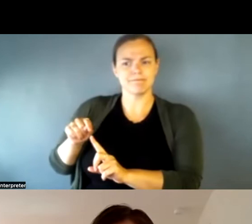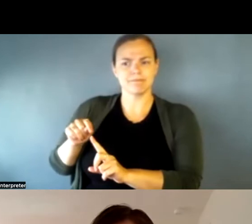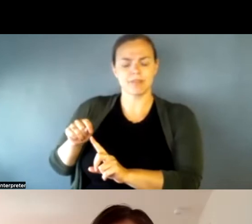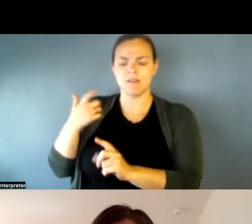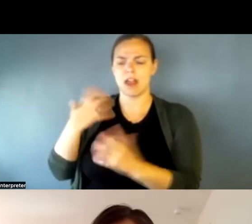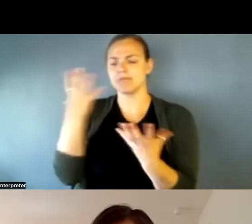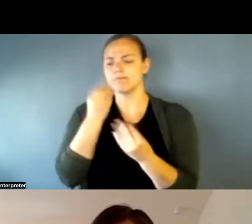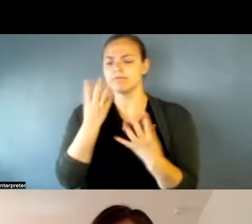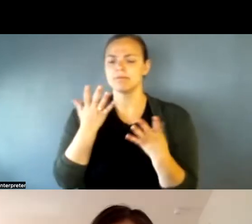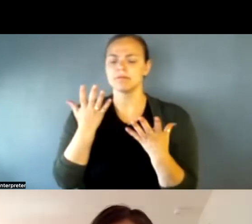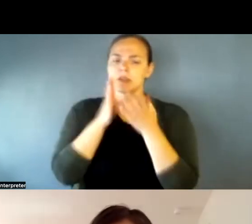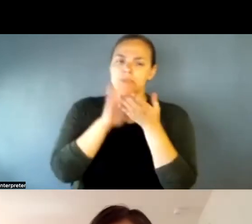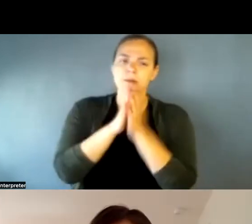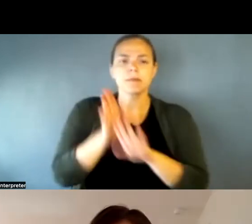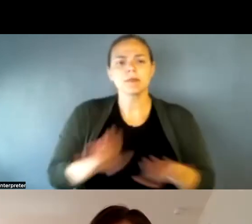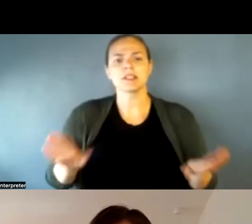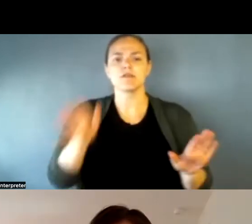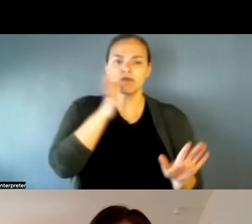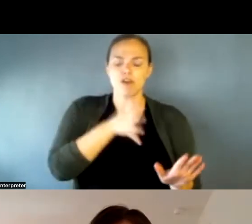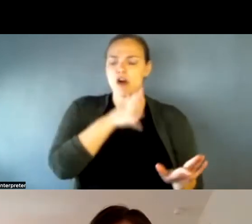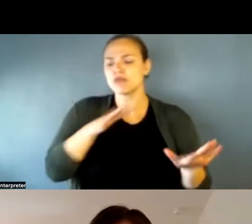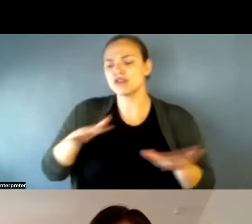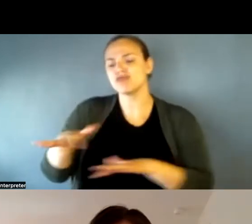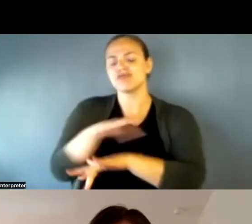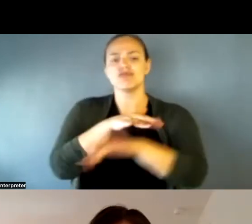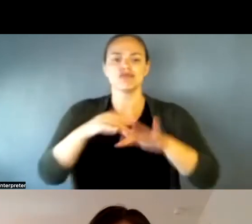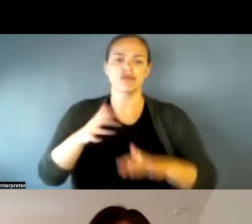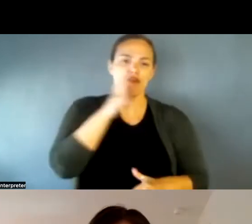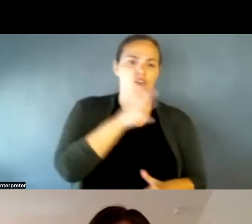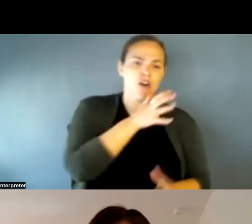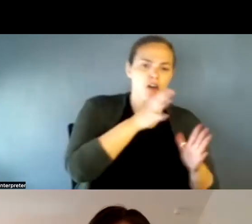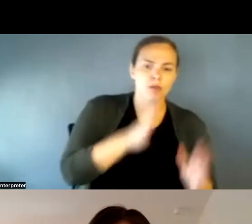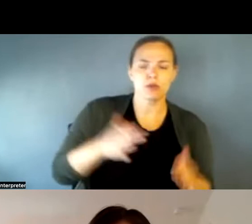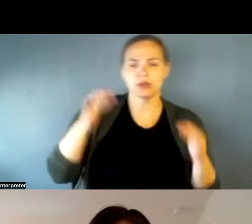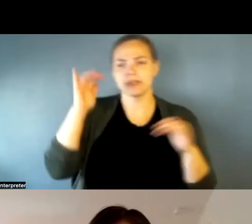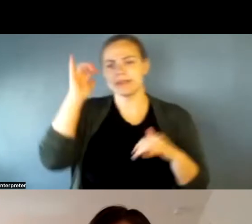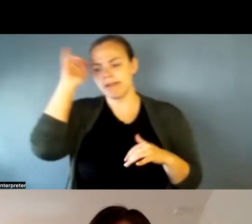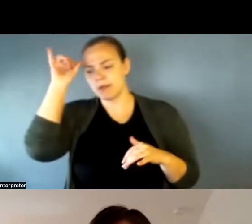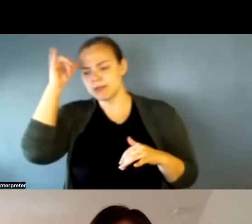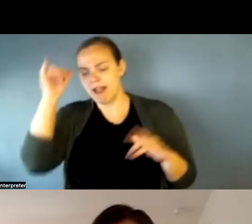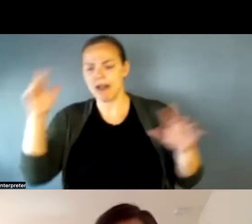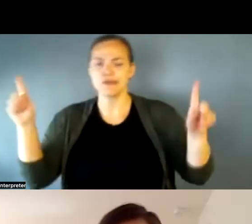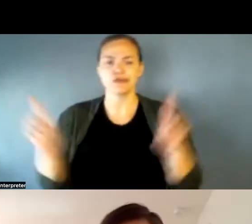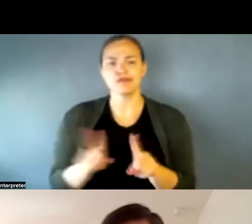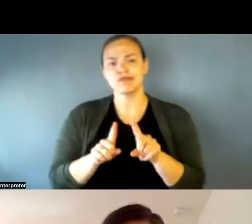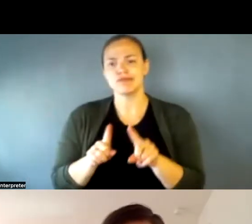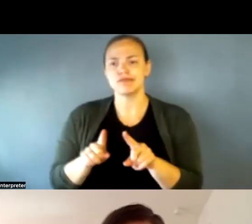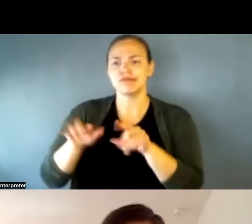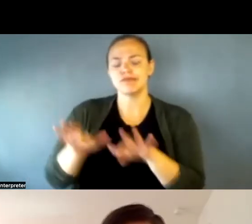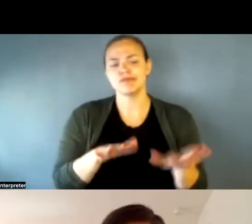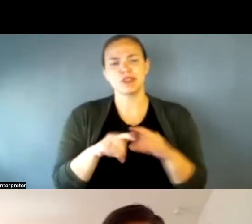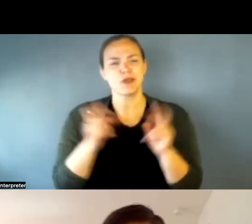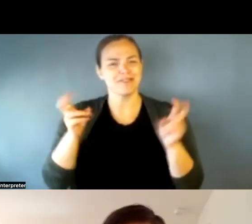setting where farmers and cows are looking out for each